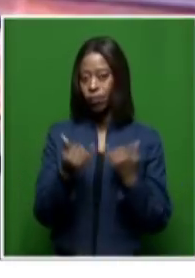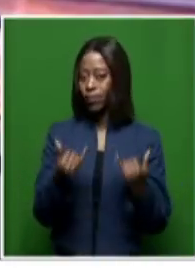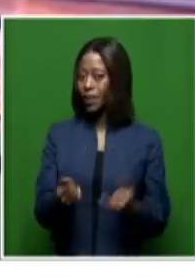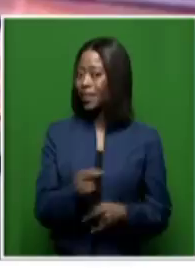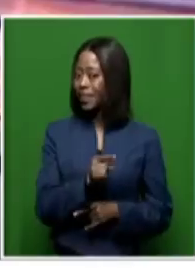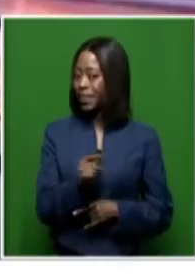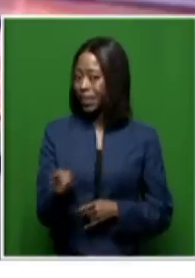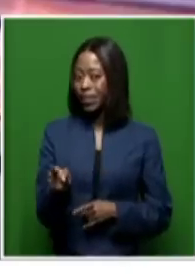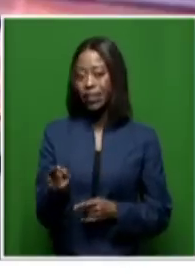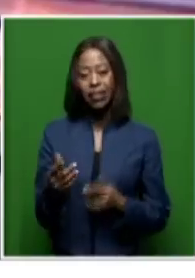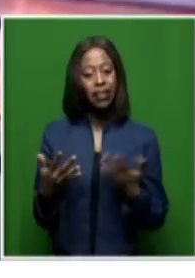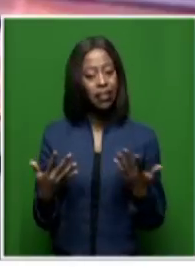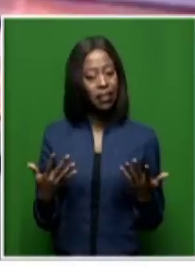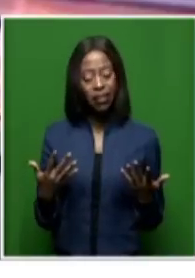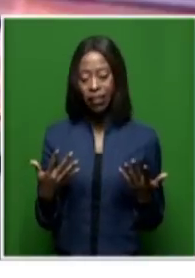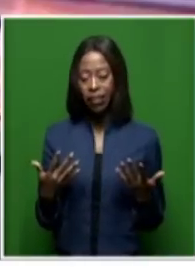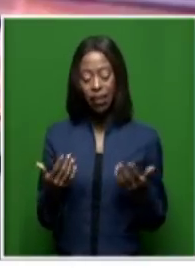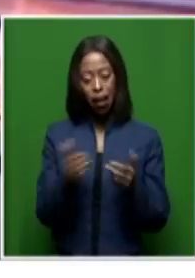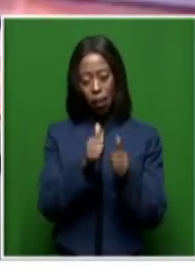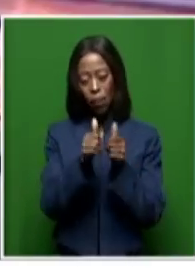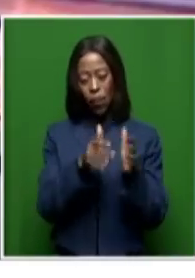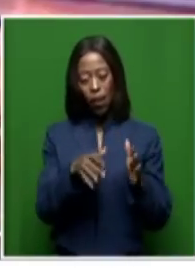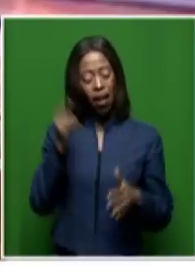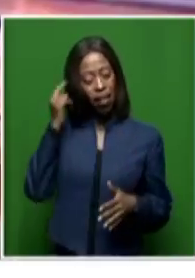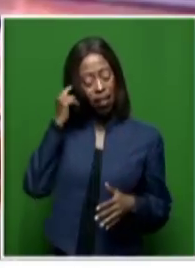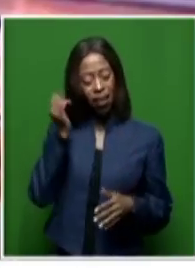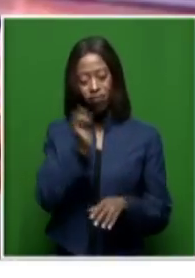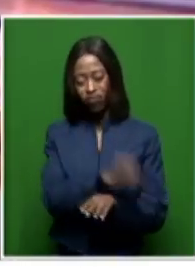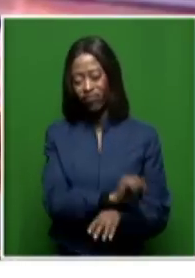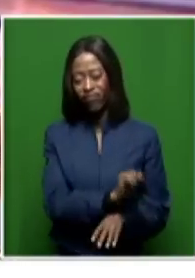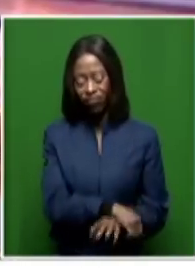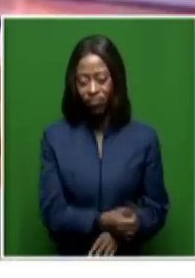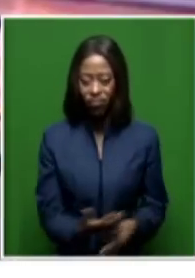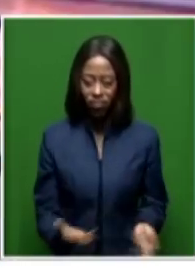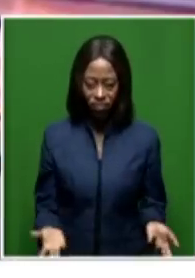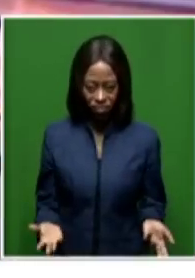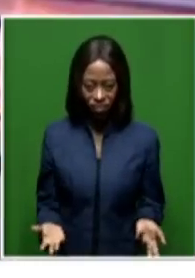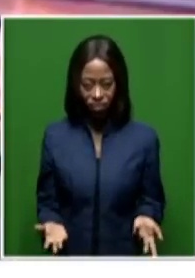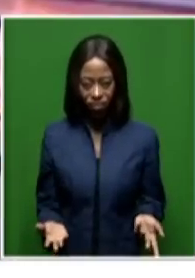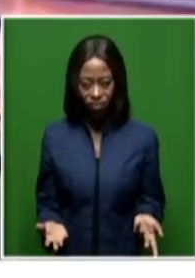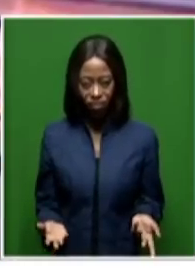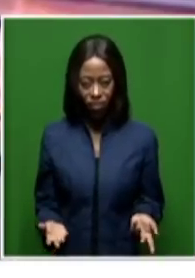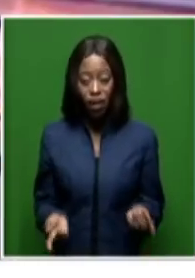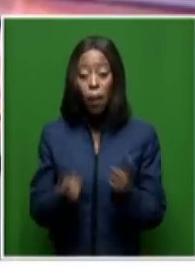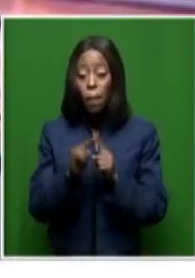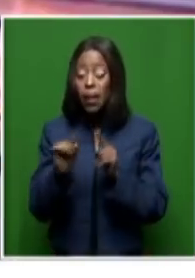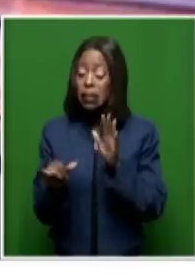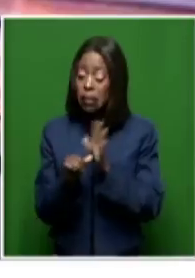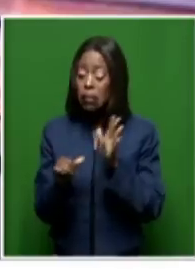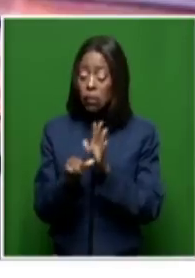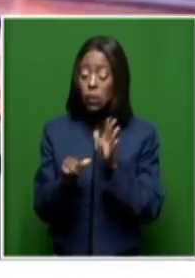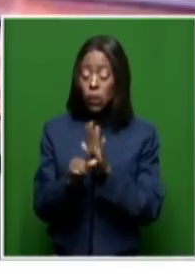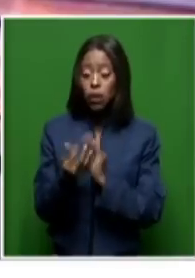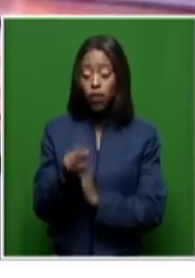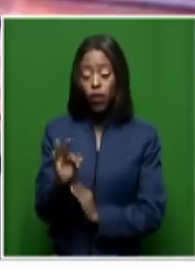I don't know, neglect or whatever. It's the backbone of the economy. And every time I say this,